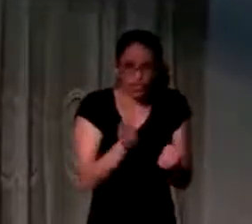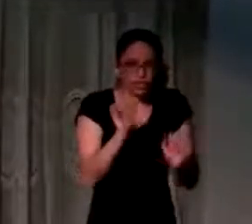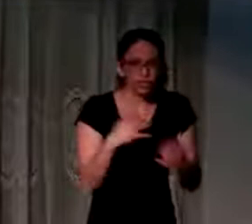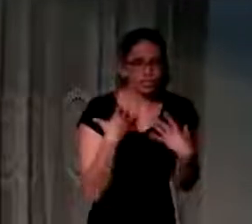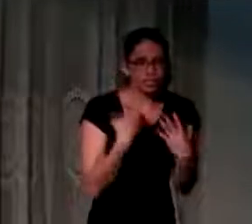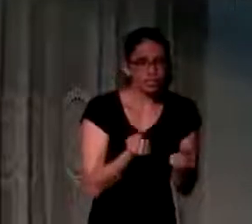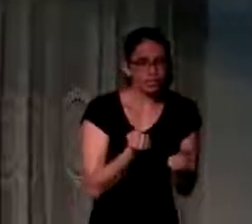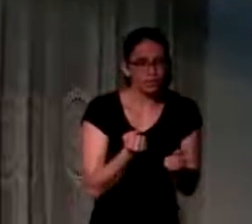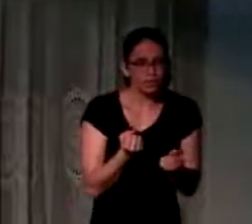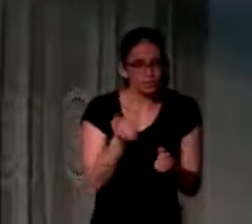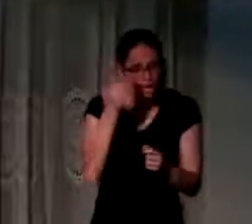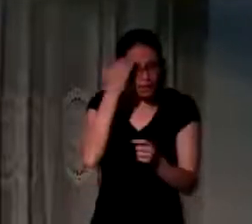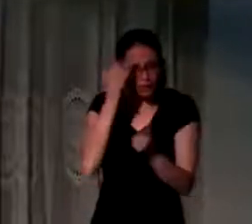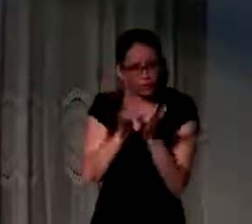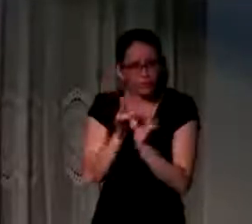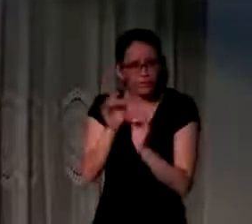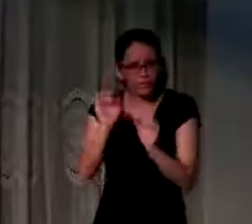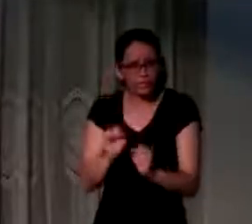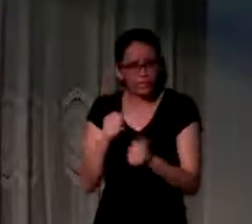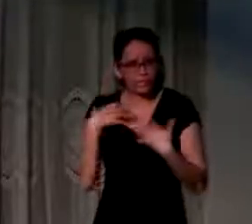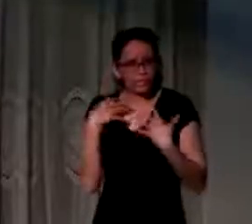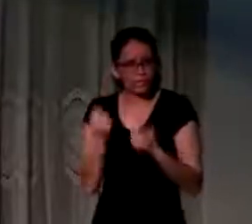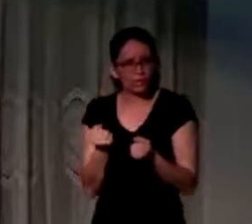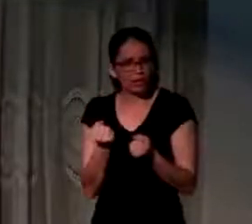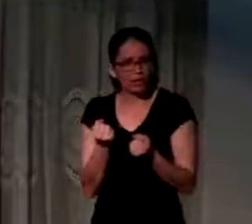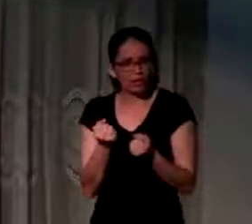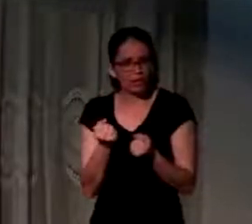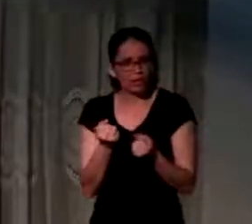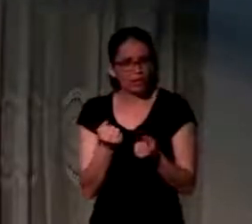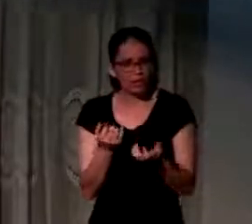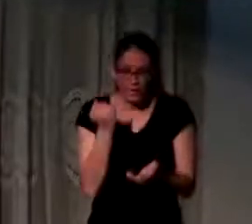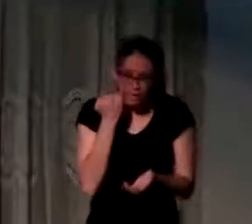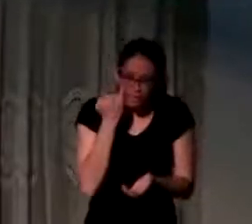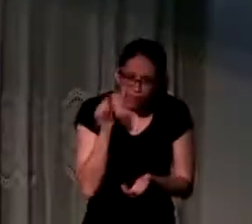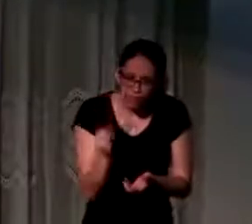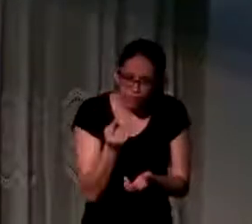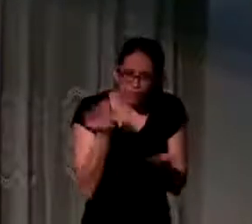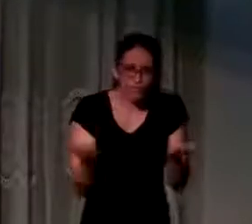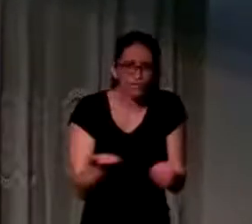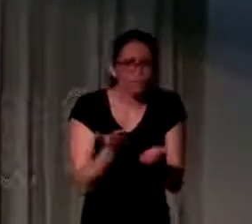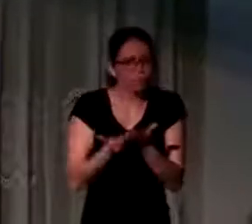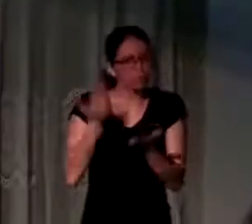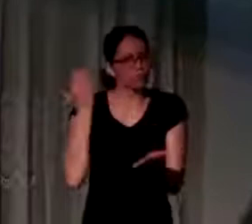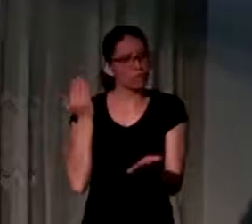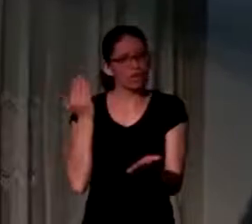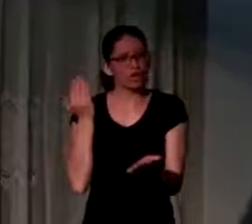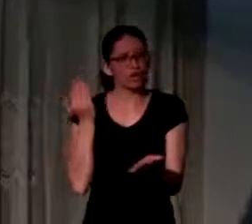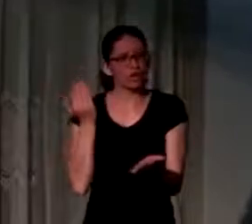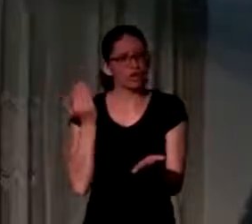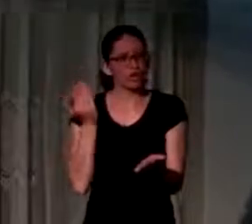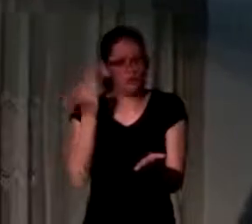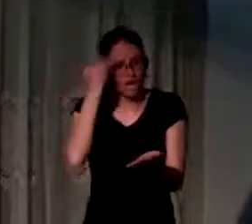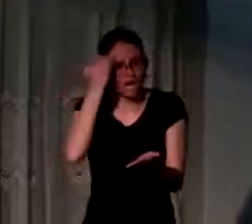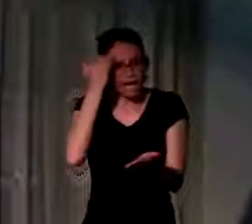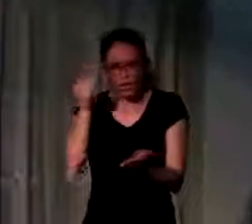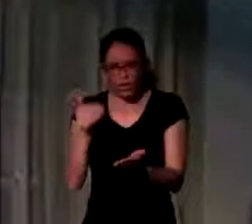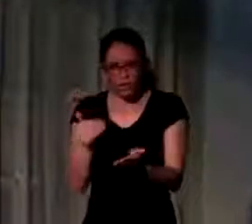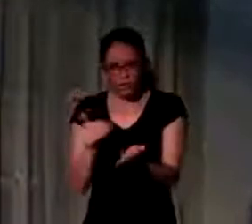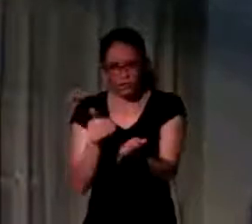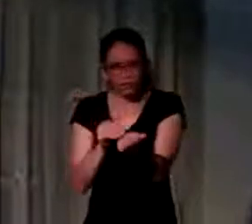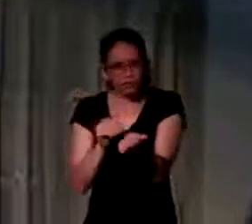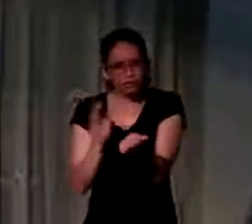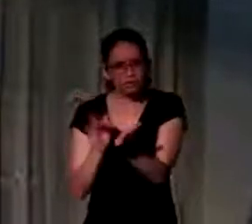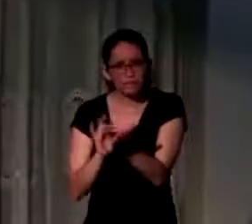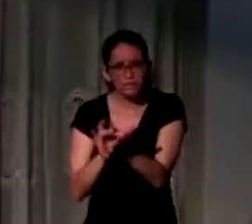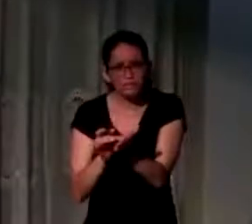you've healed the sick. If you'd just been here when he was sick, like a doctor, I know you can give medicine